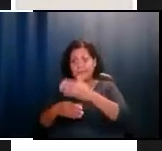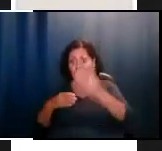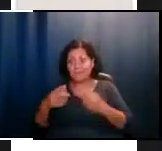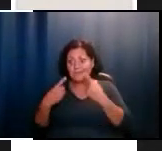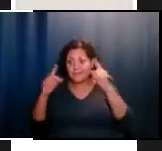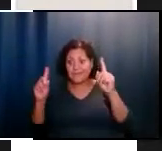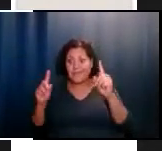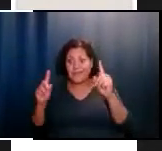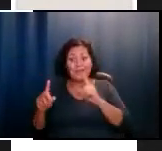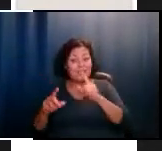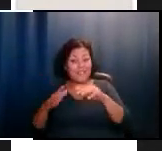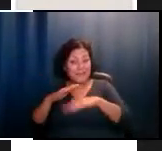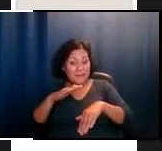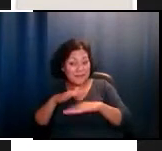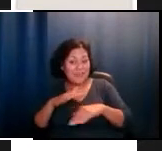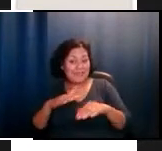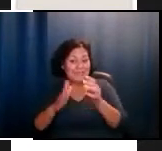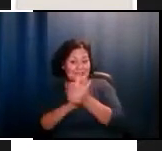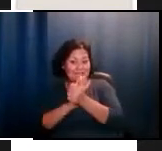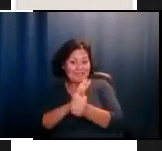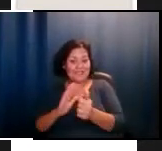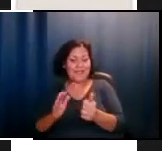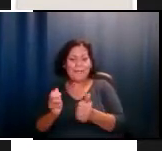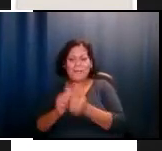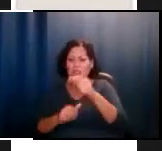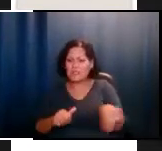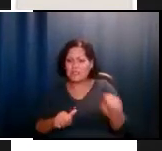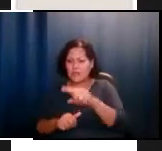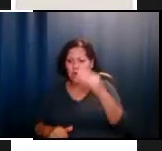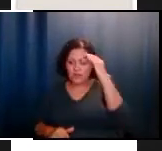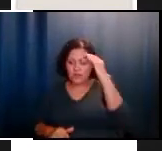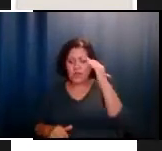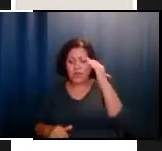really basic skills. And most of y'all know that the